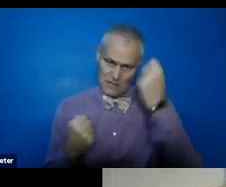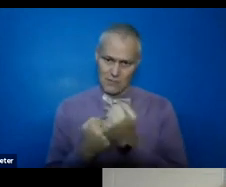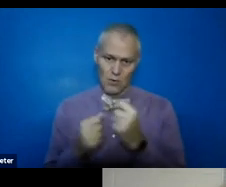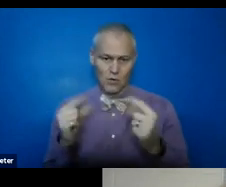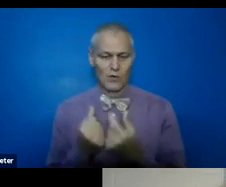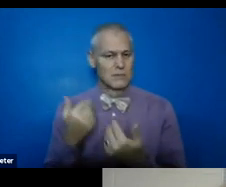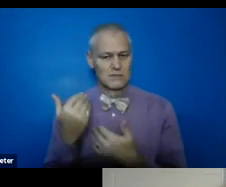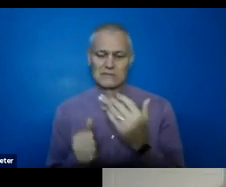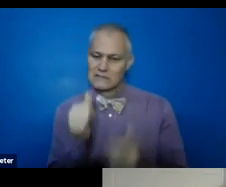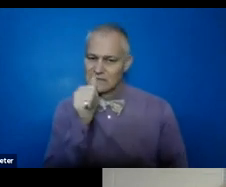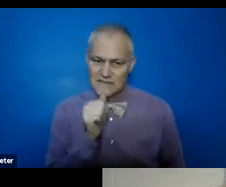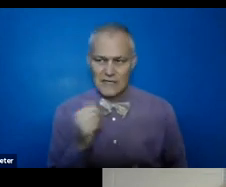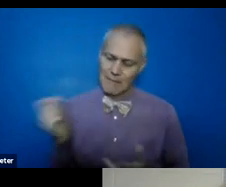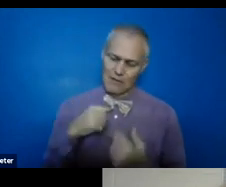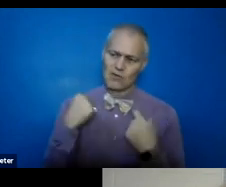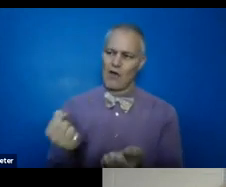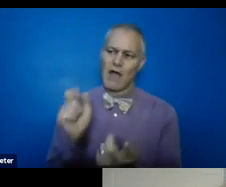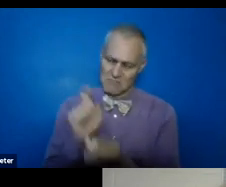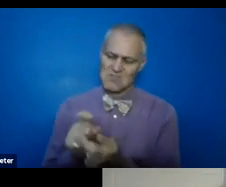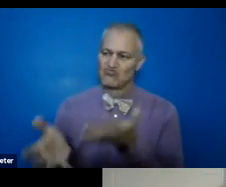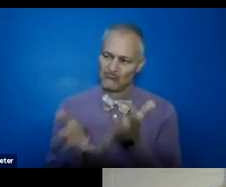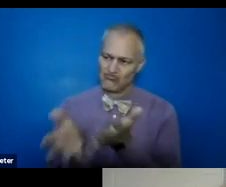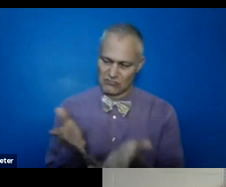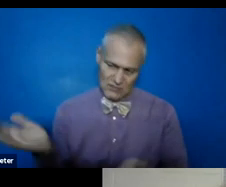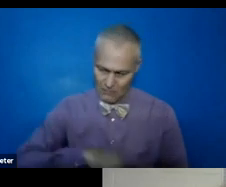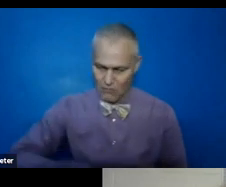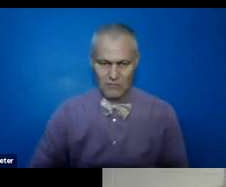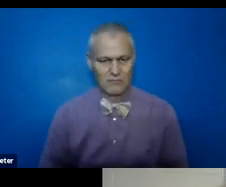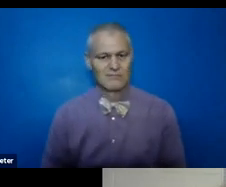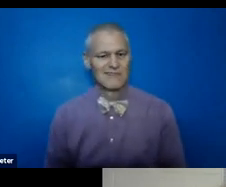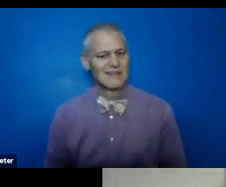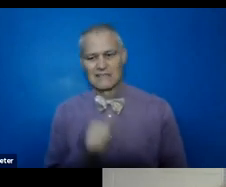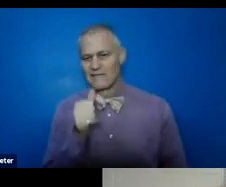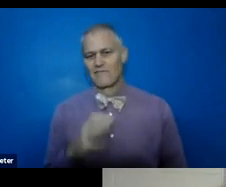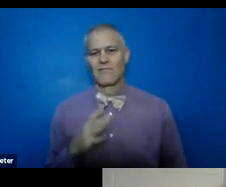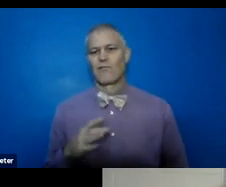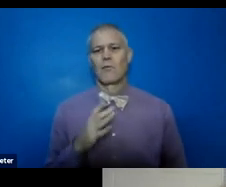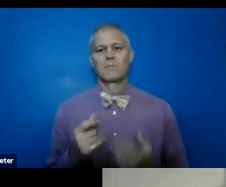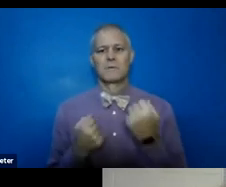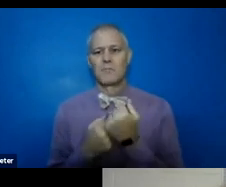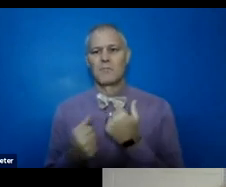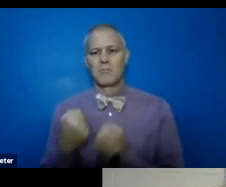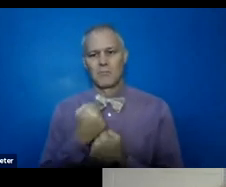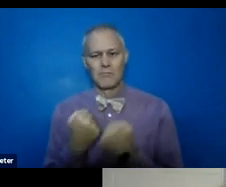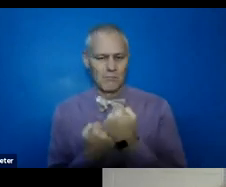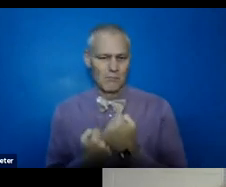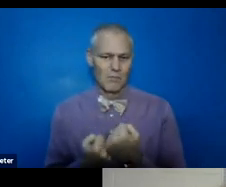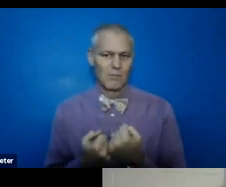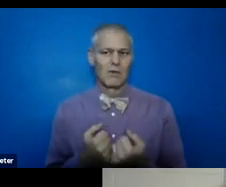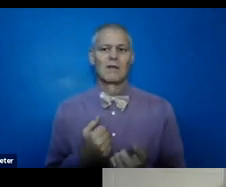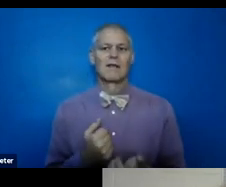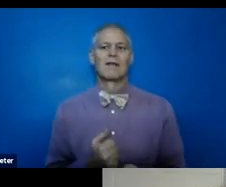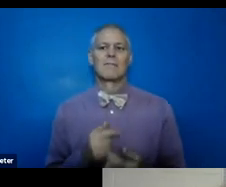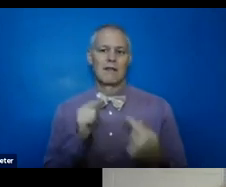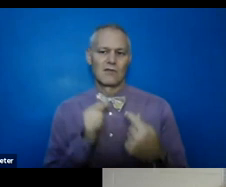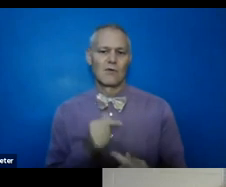just drive to Greenville and go and sit down and talk to him. So that's how it's a very formal way of just supporting one another in their struggle and helping us process